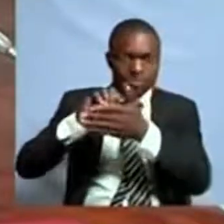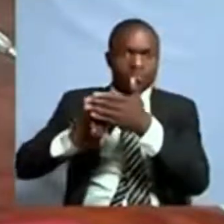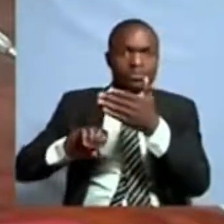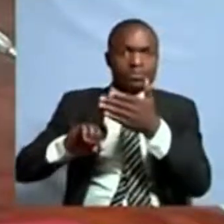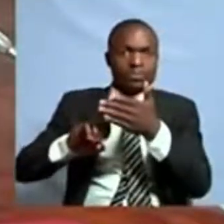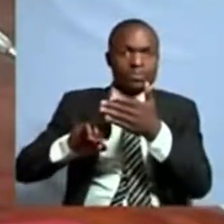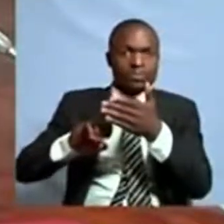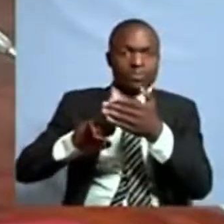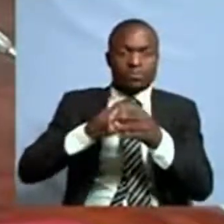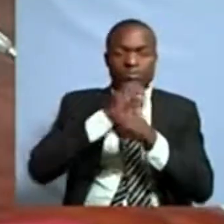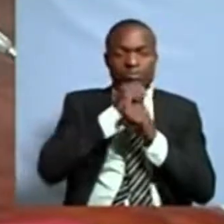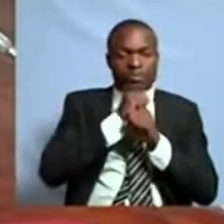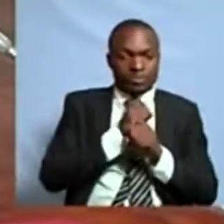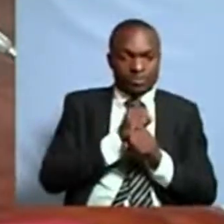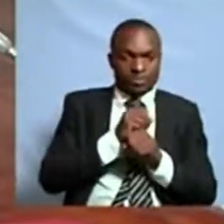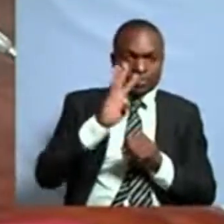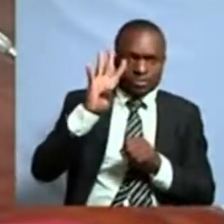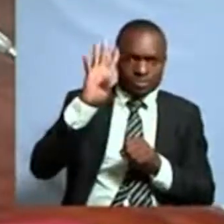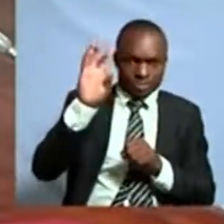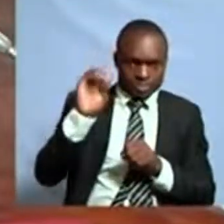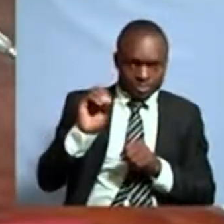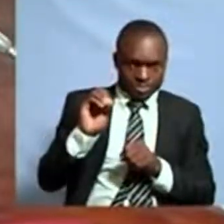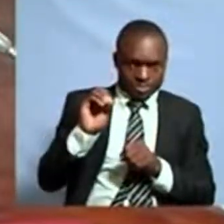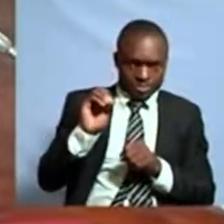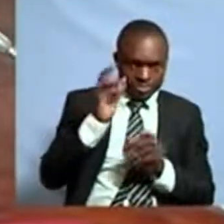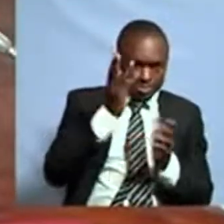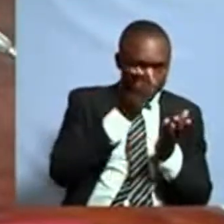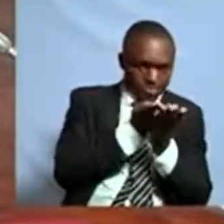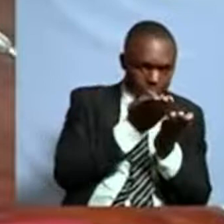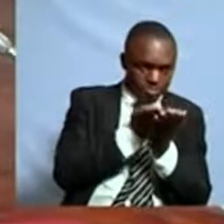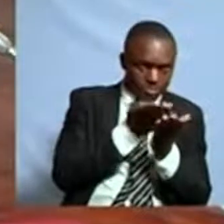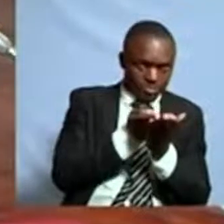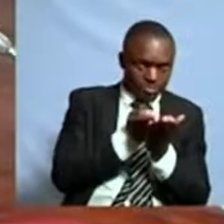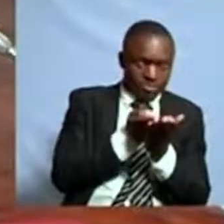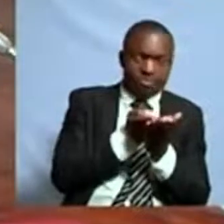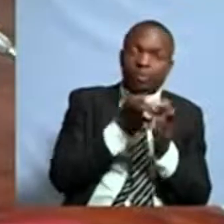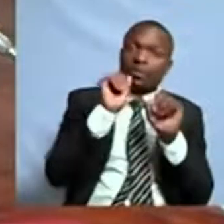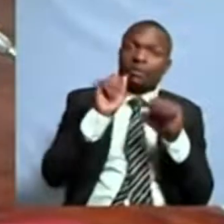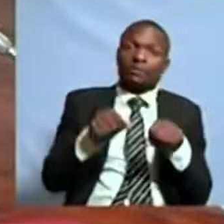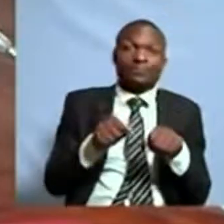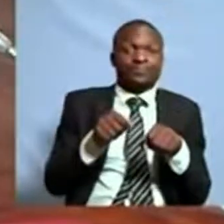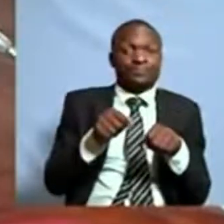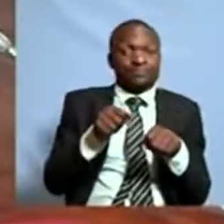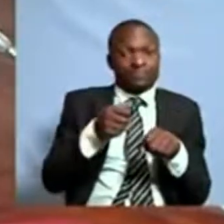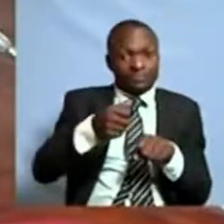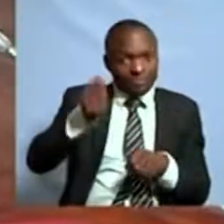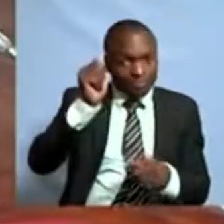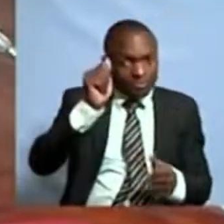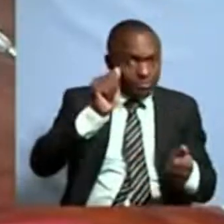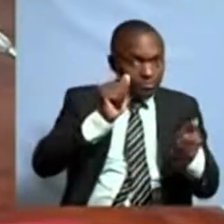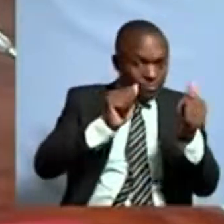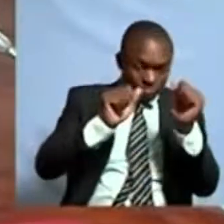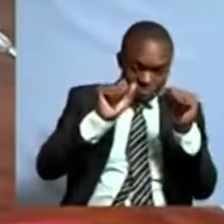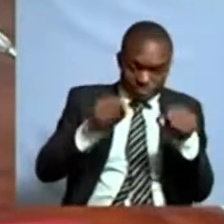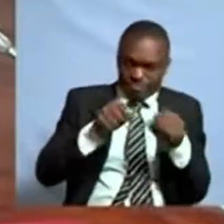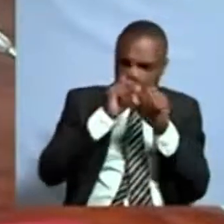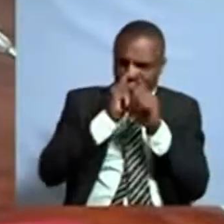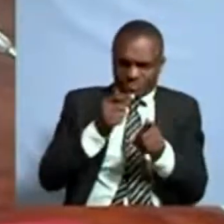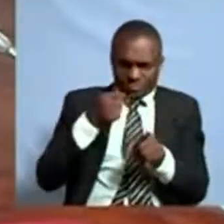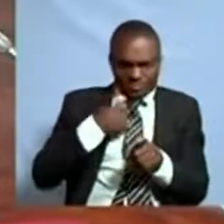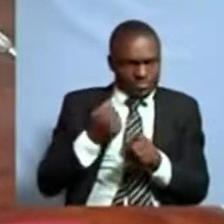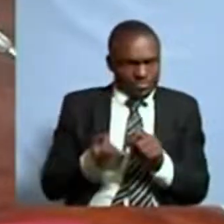the age of 40, which we have proposed. So it can be an option that I can decide, should I go